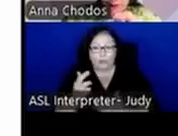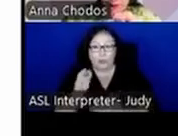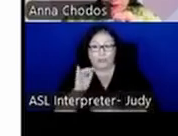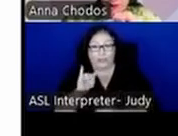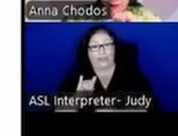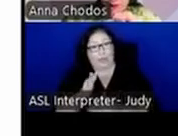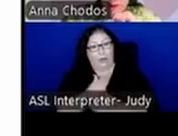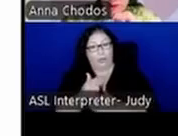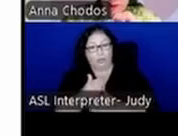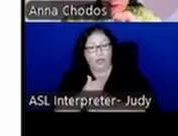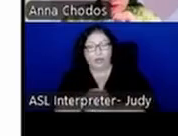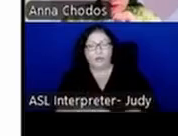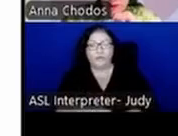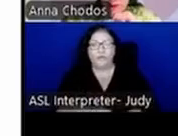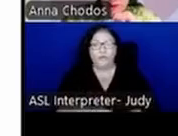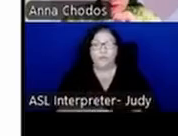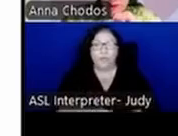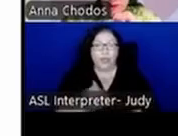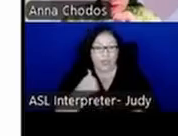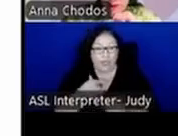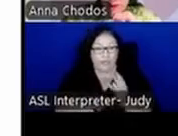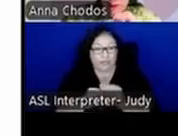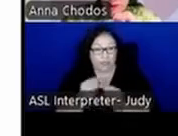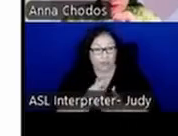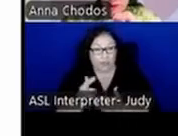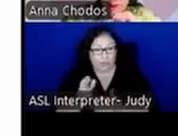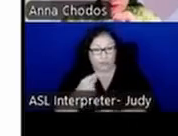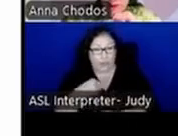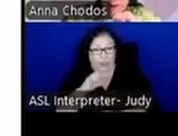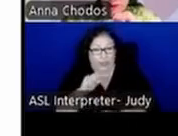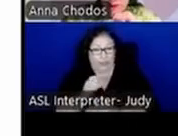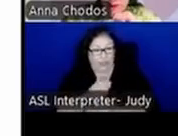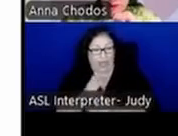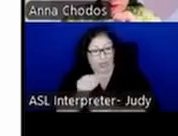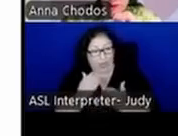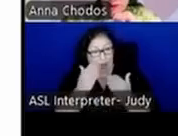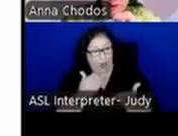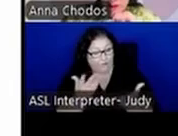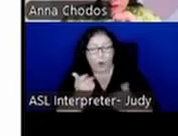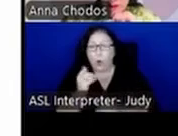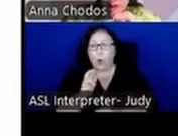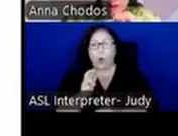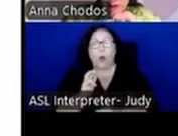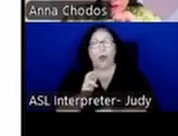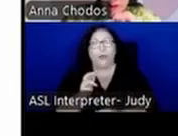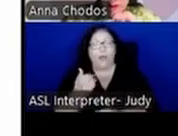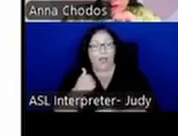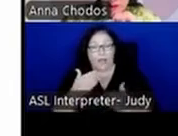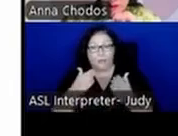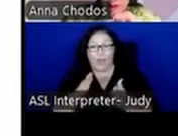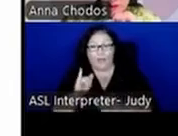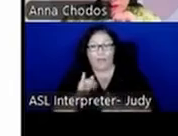resources that we could share and offer up? Or are there ways that community-based organizations can support